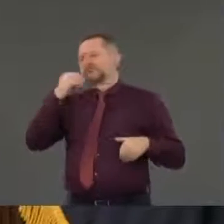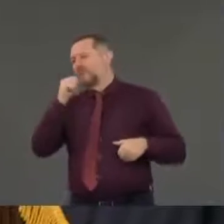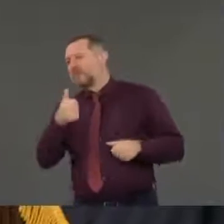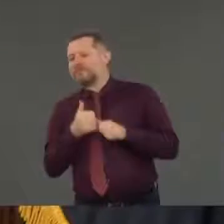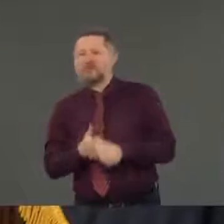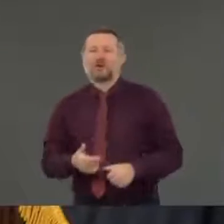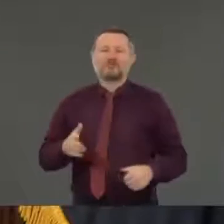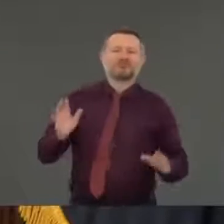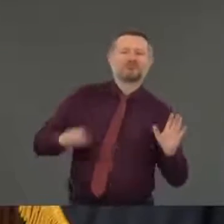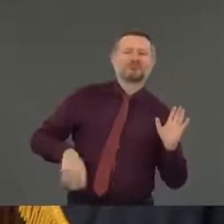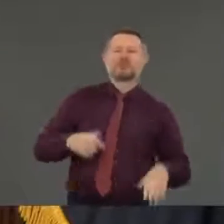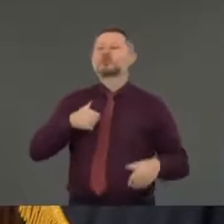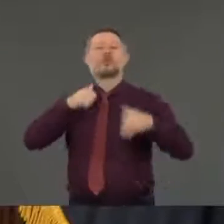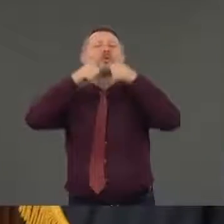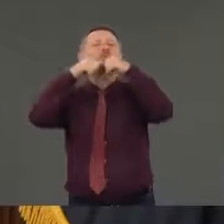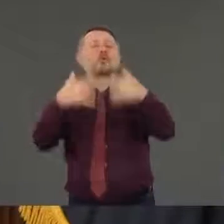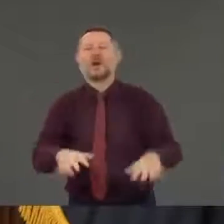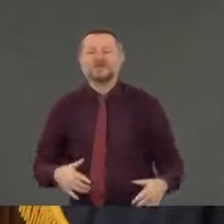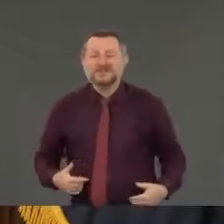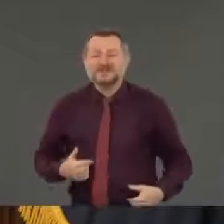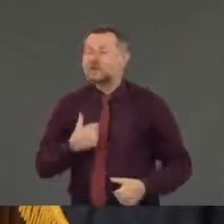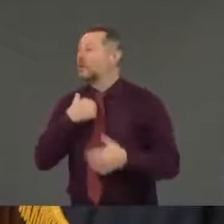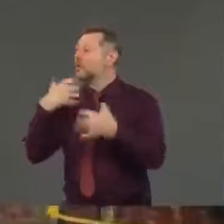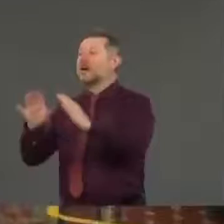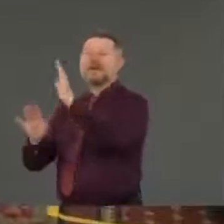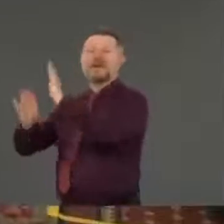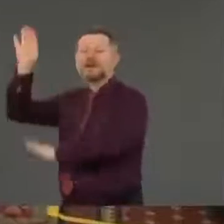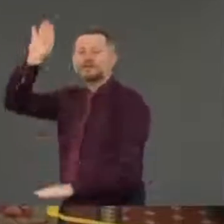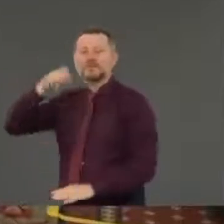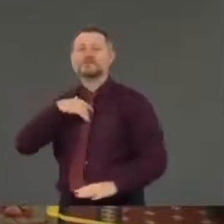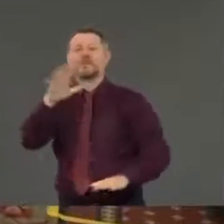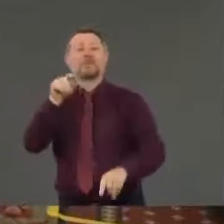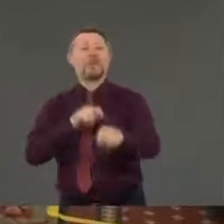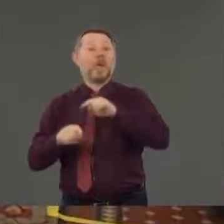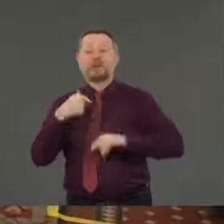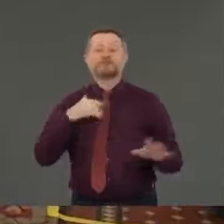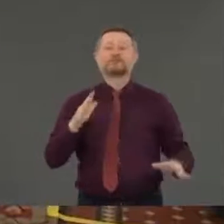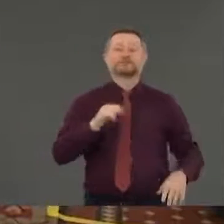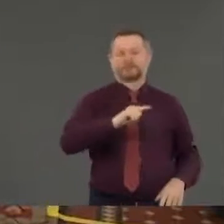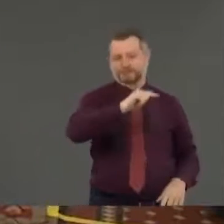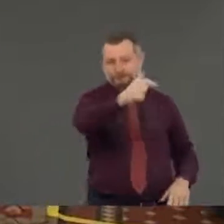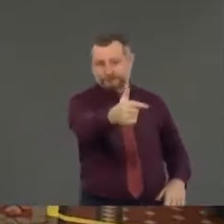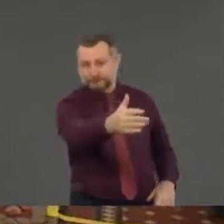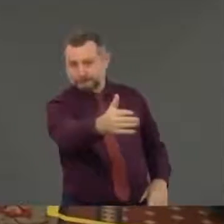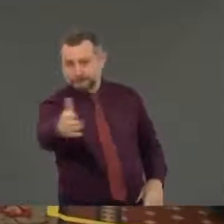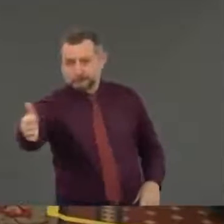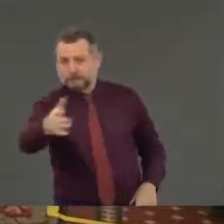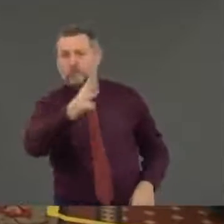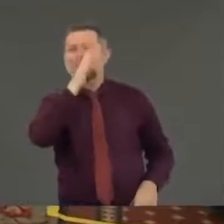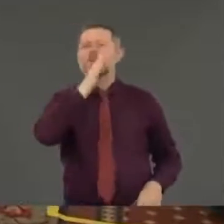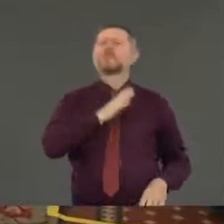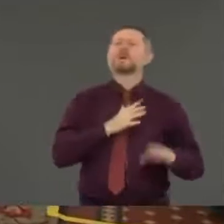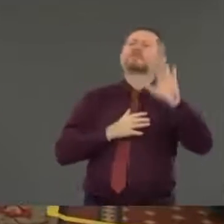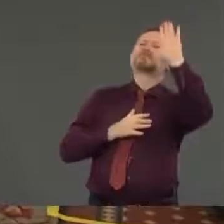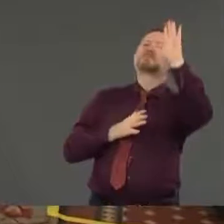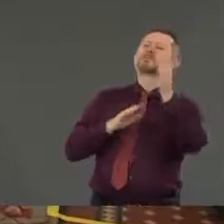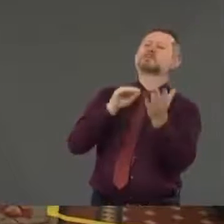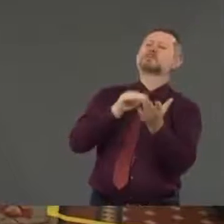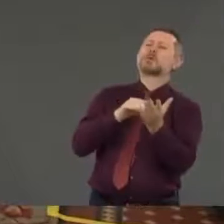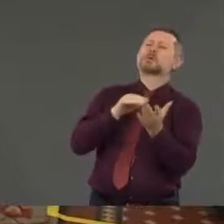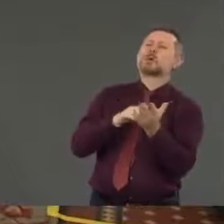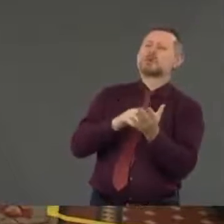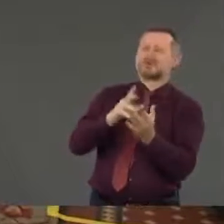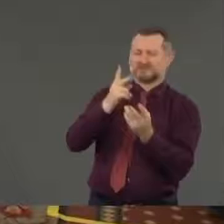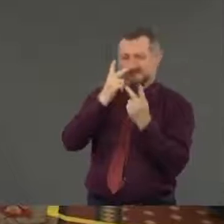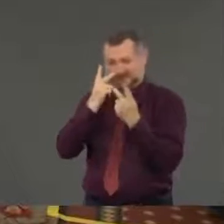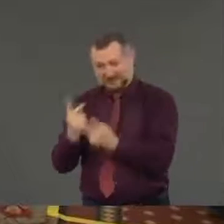spike, and we don't go back to where we were. Maria? Doctors are seeing COVID patients testing positive for symptoms,